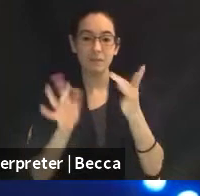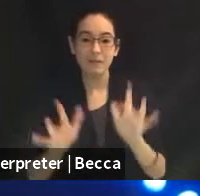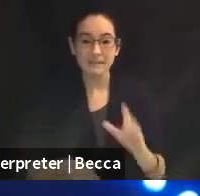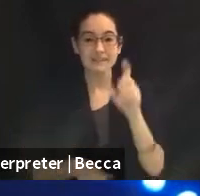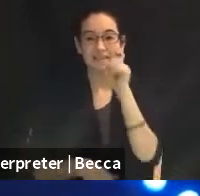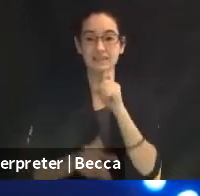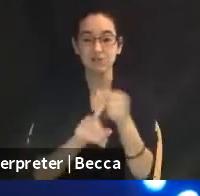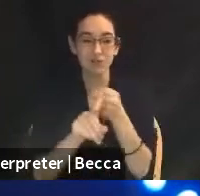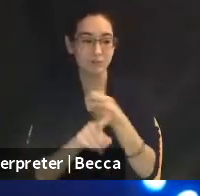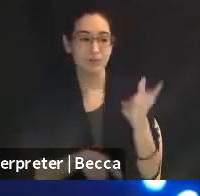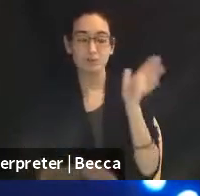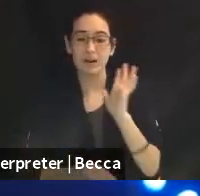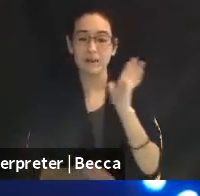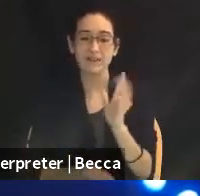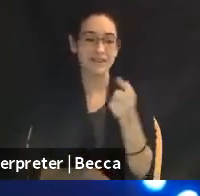was a kid. Like